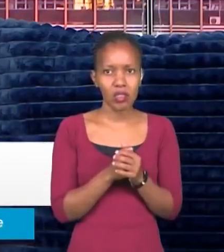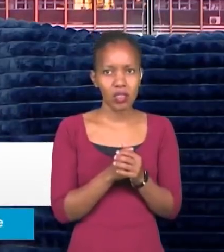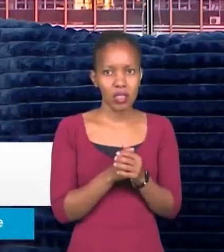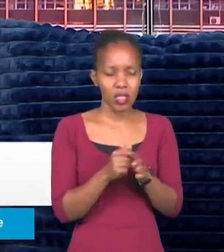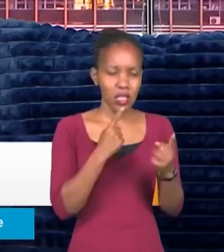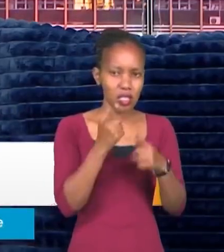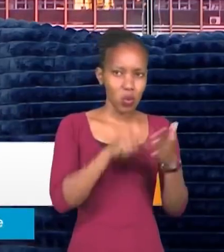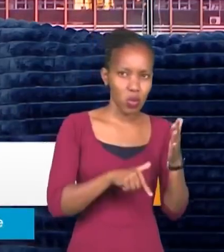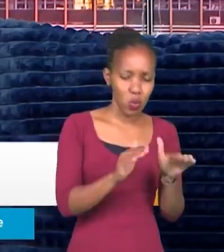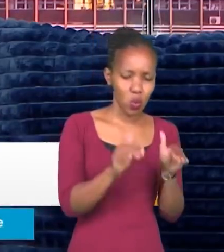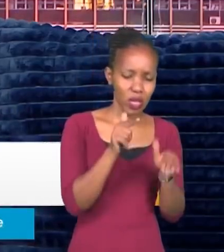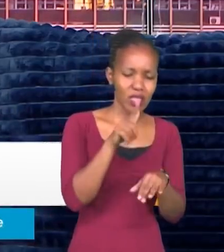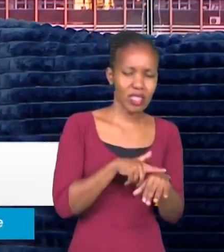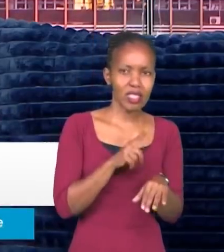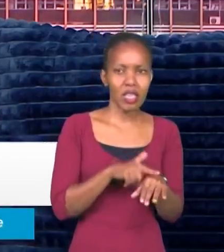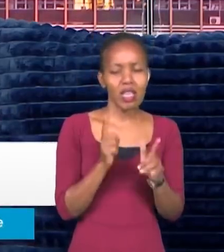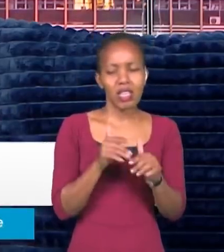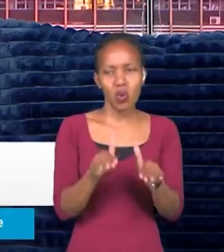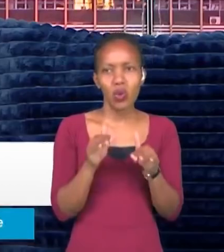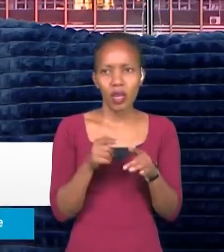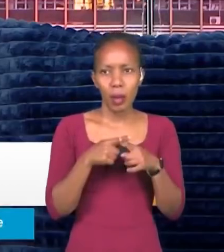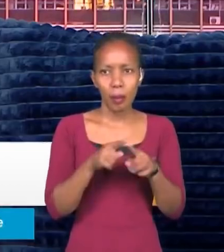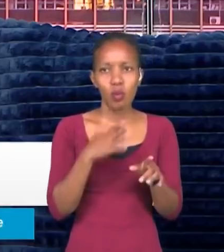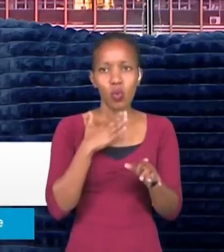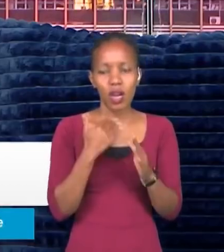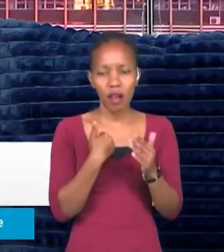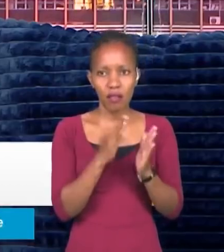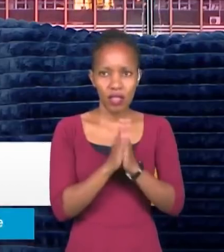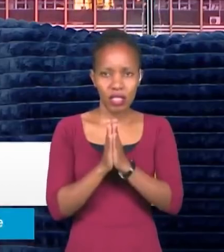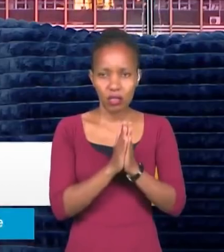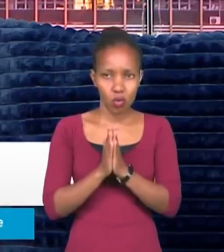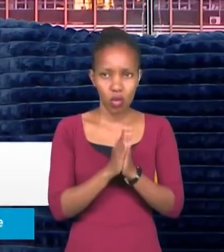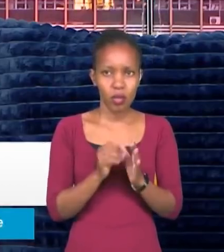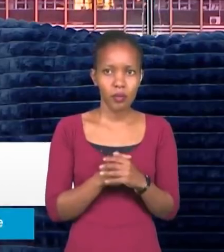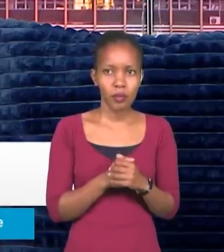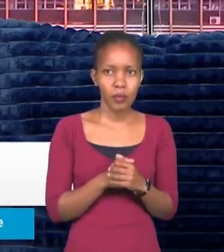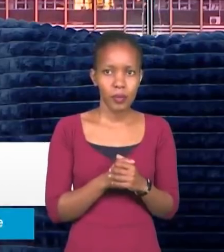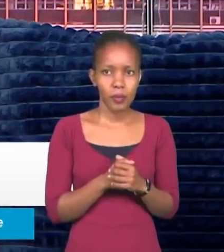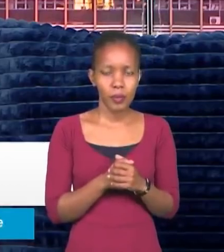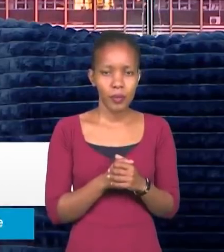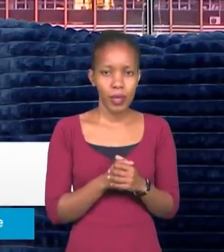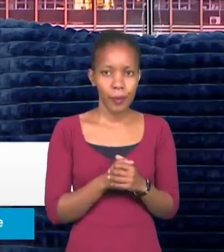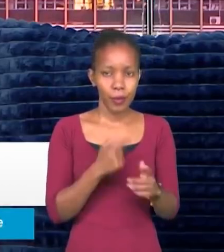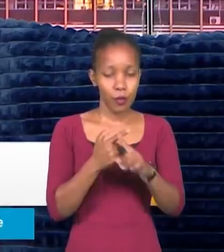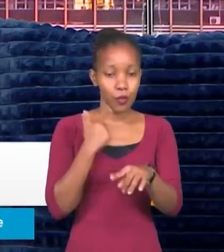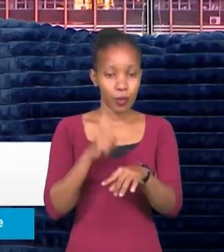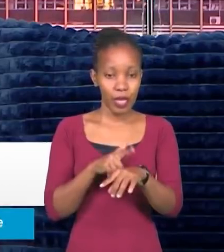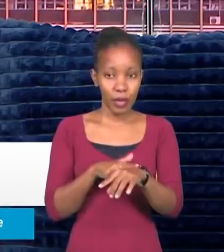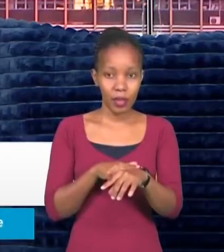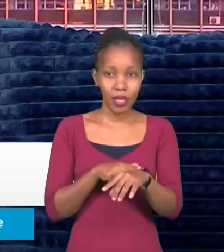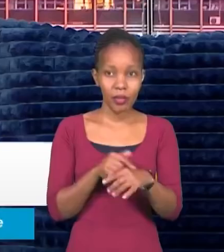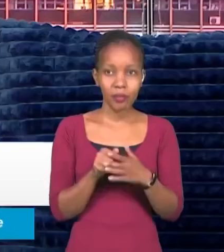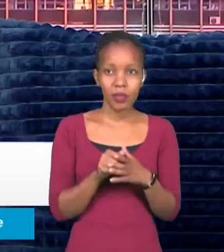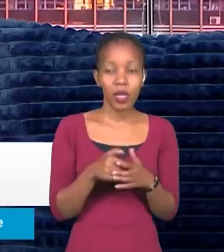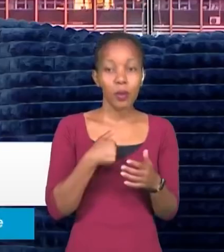oh, let's wait until this time, let's wait until this time. But you want to have this story out, you get. Mm-hmm. And so since I had that,